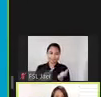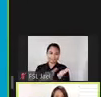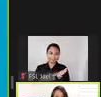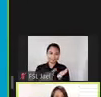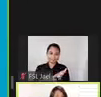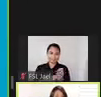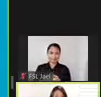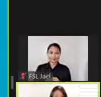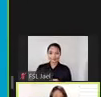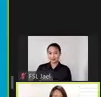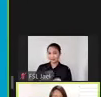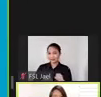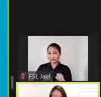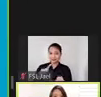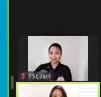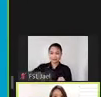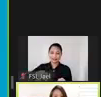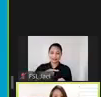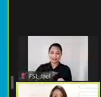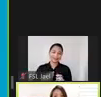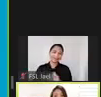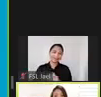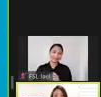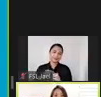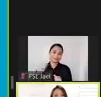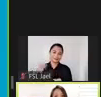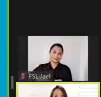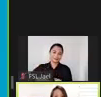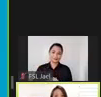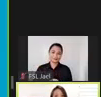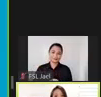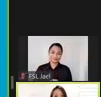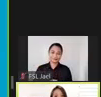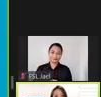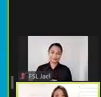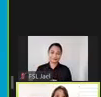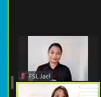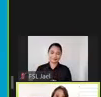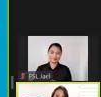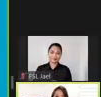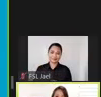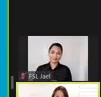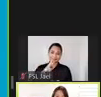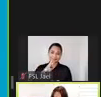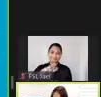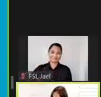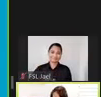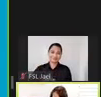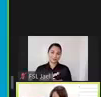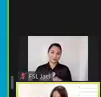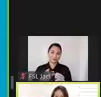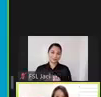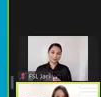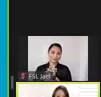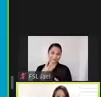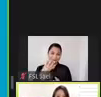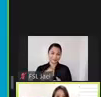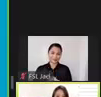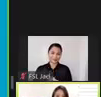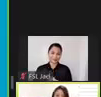have finished their presentations. Our first speaker is Ms. Mikey Kawanko